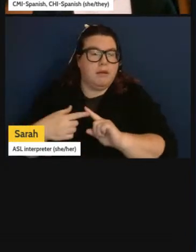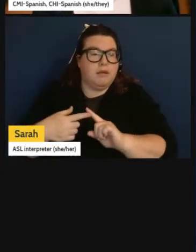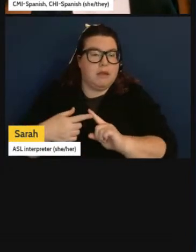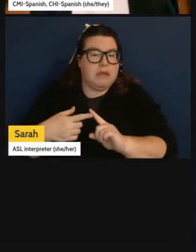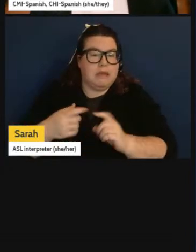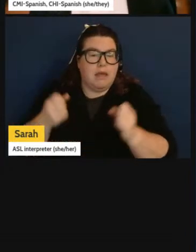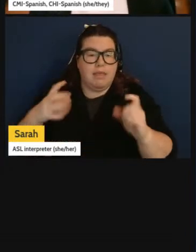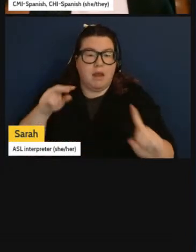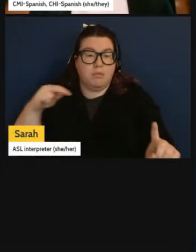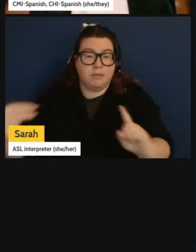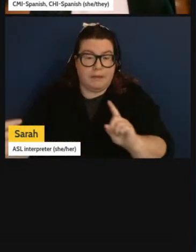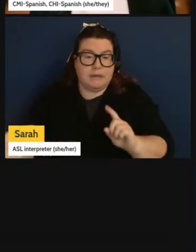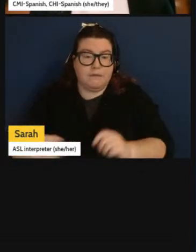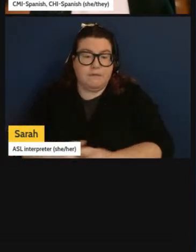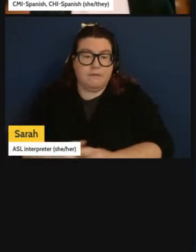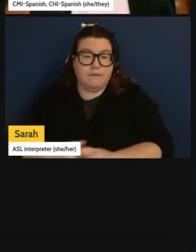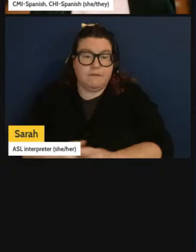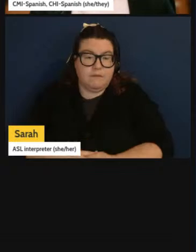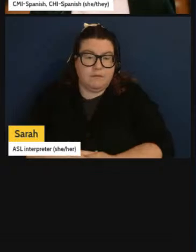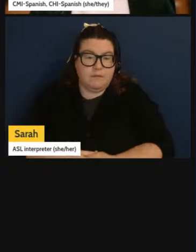perspective.